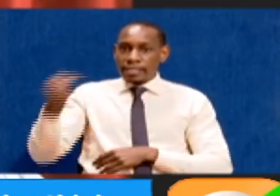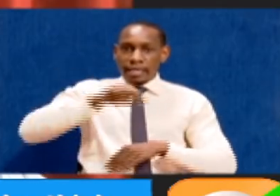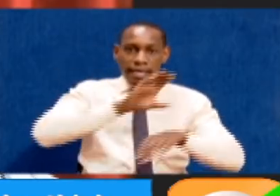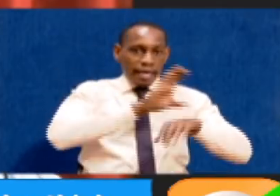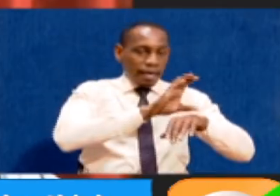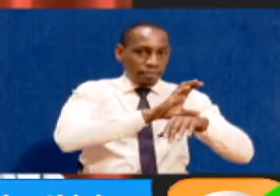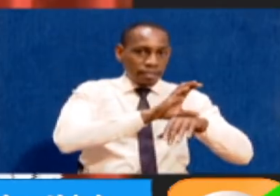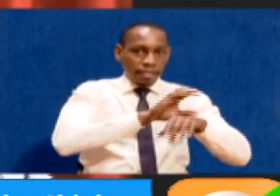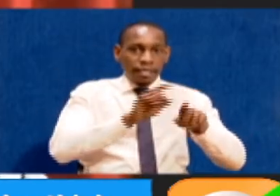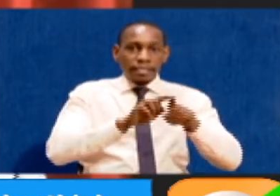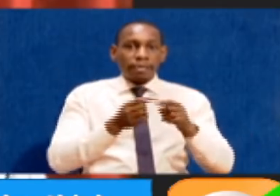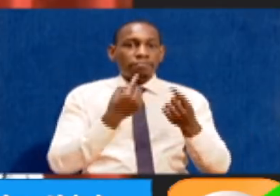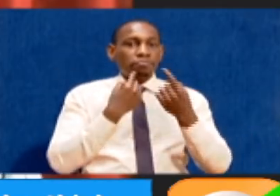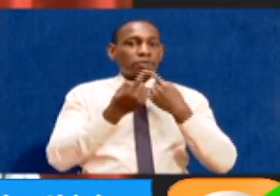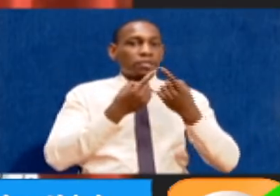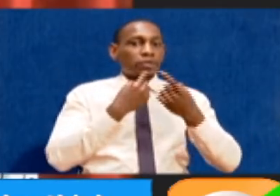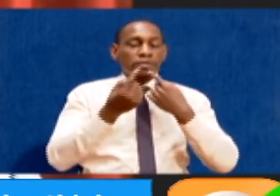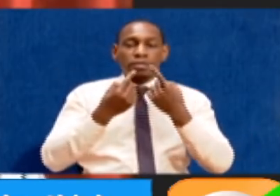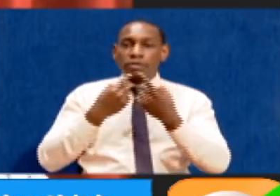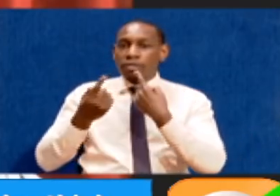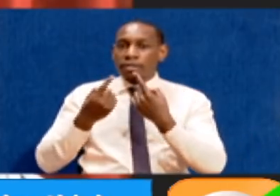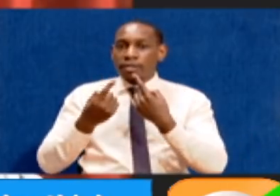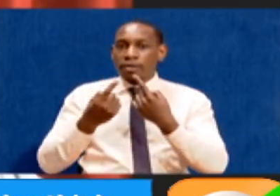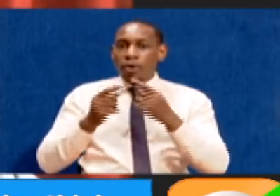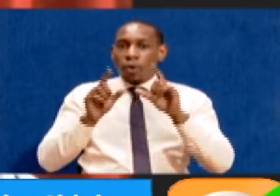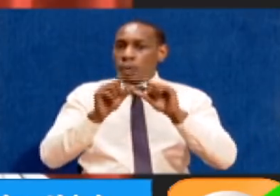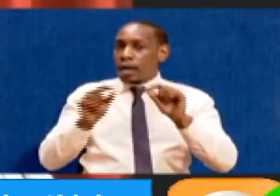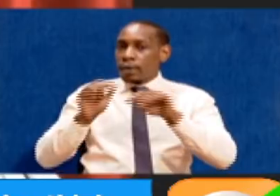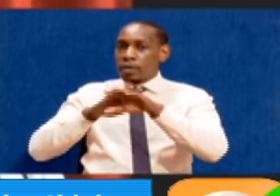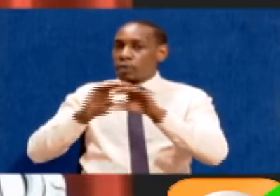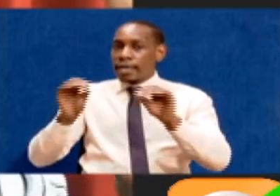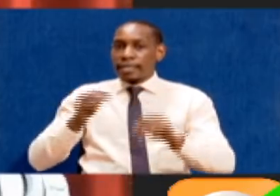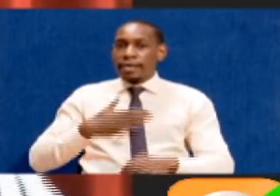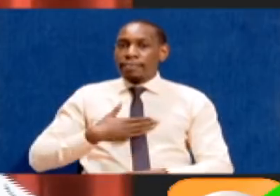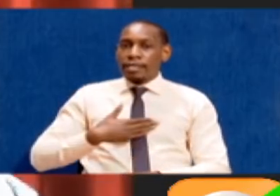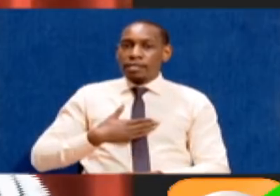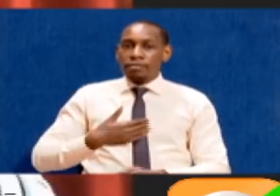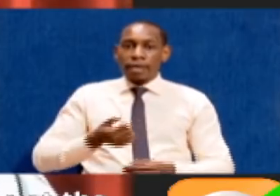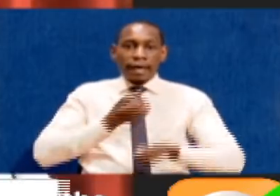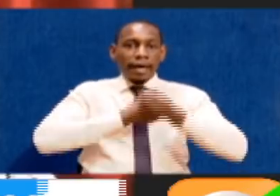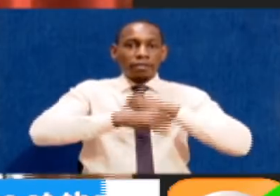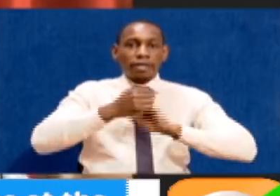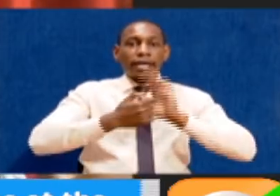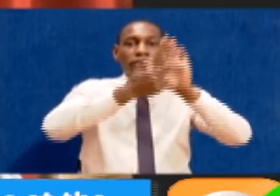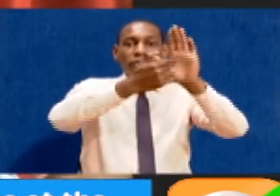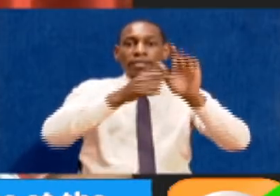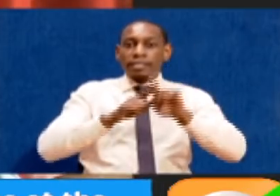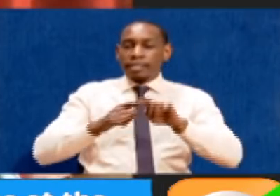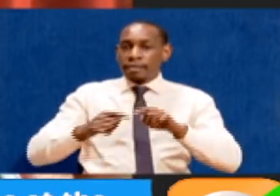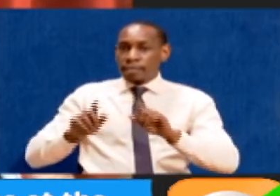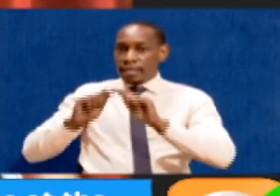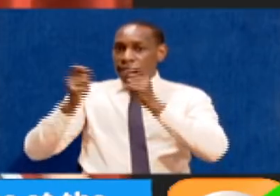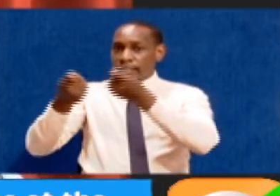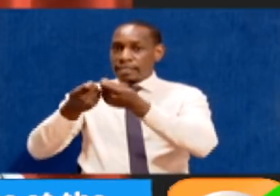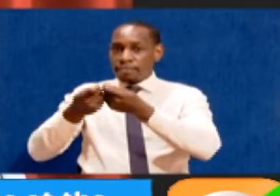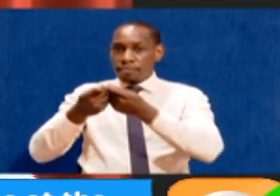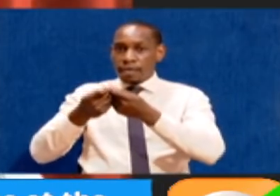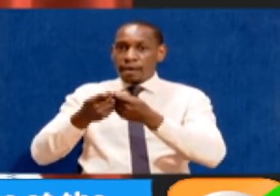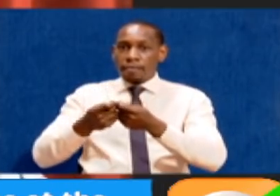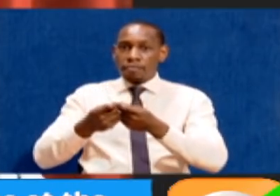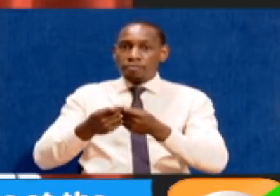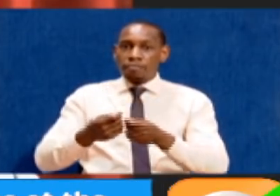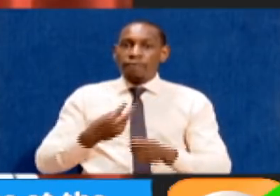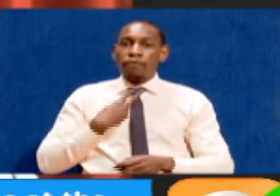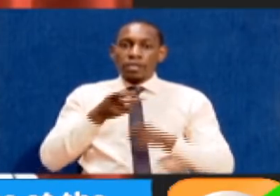church and speaks in something that I don't like, I will just do something, and the people from the sound will